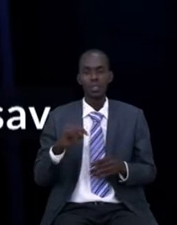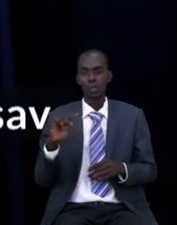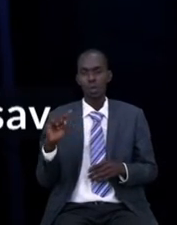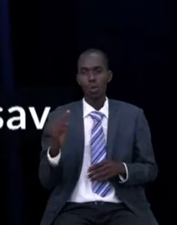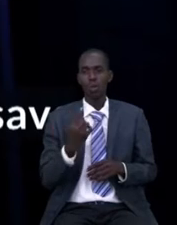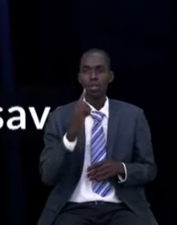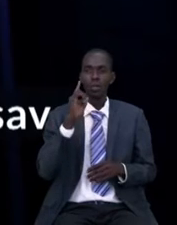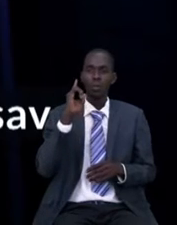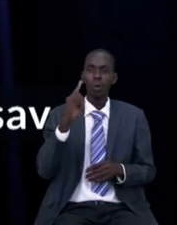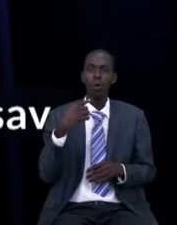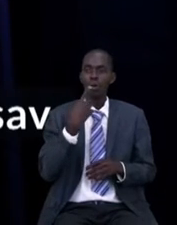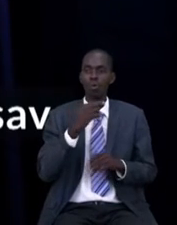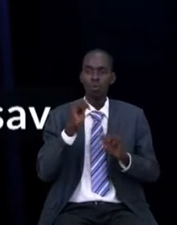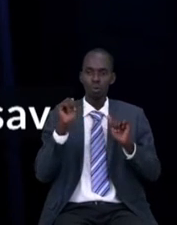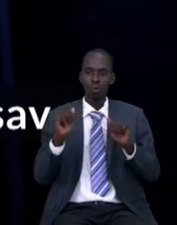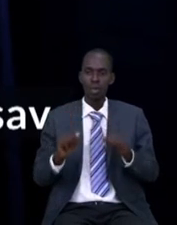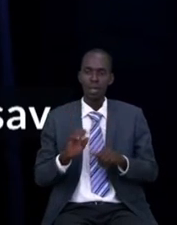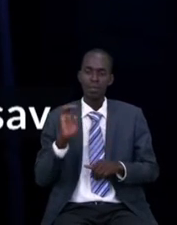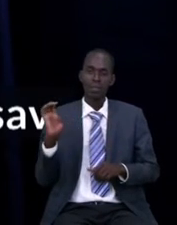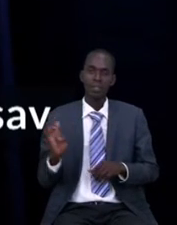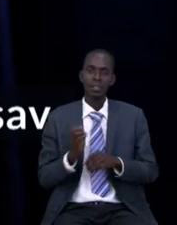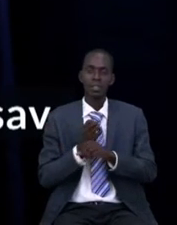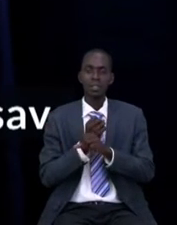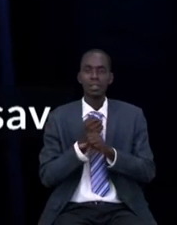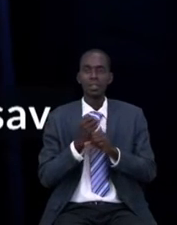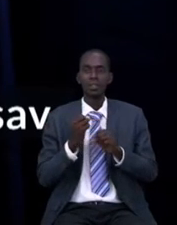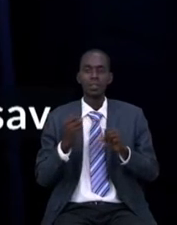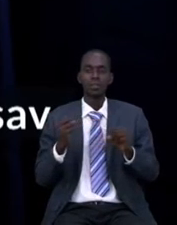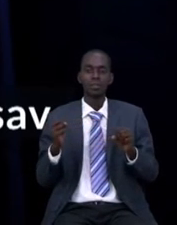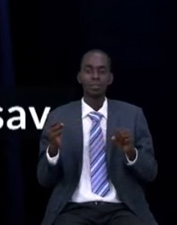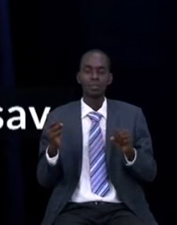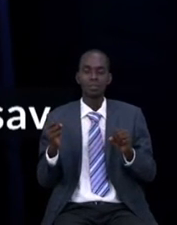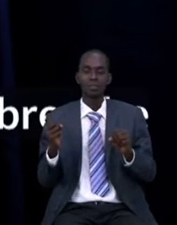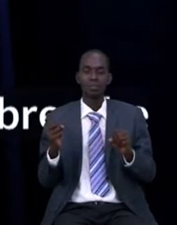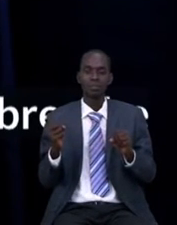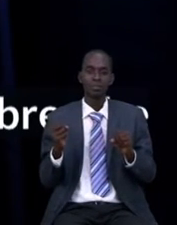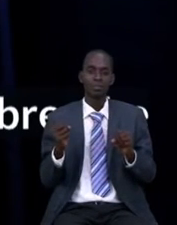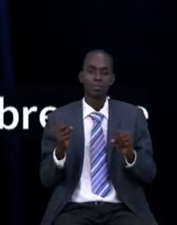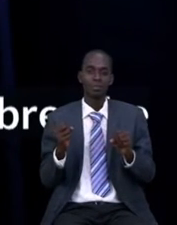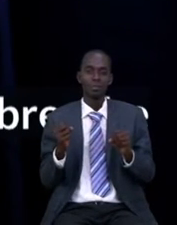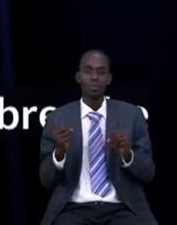Jesus, the only one who could ever save.